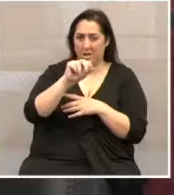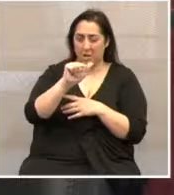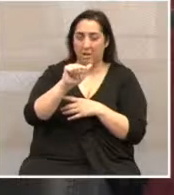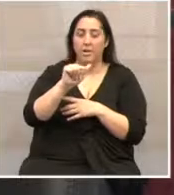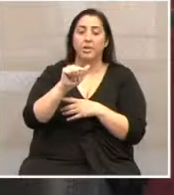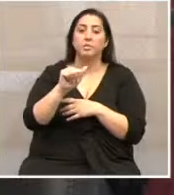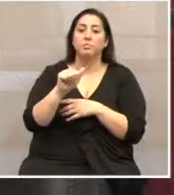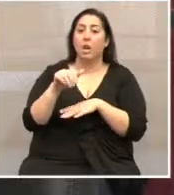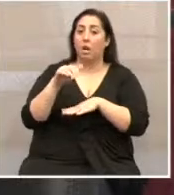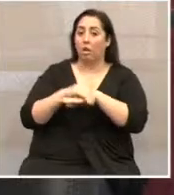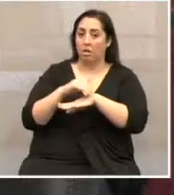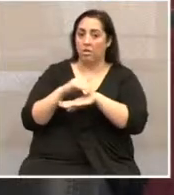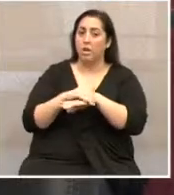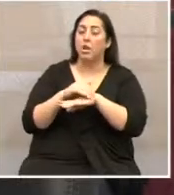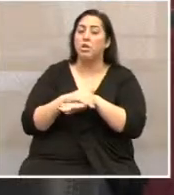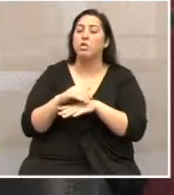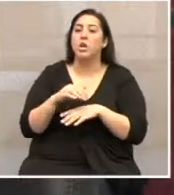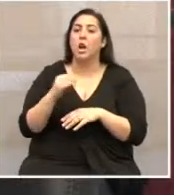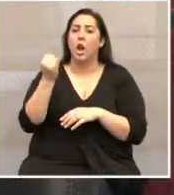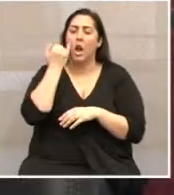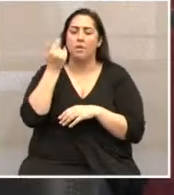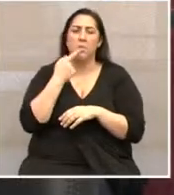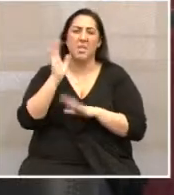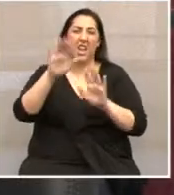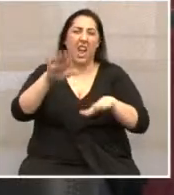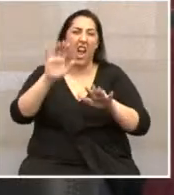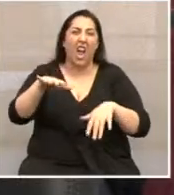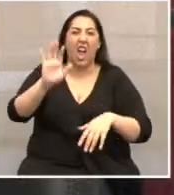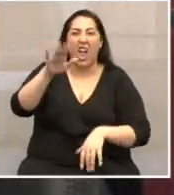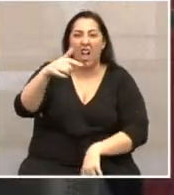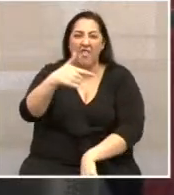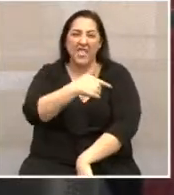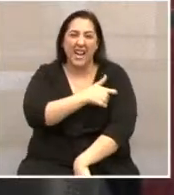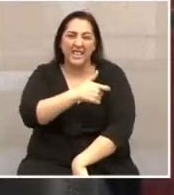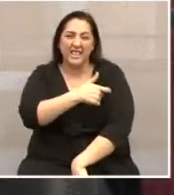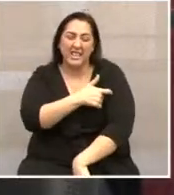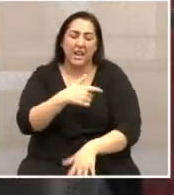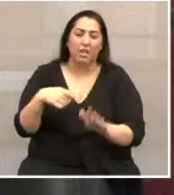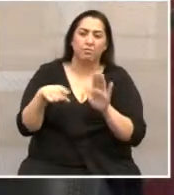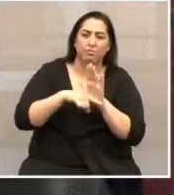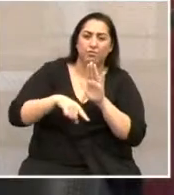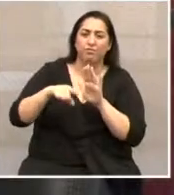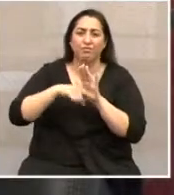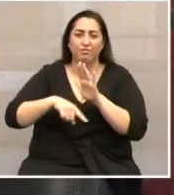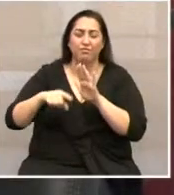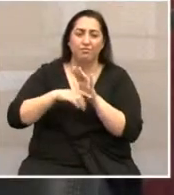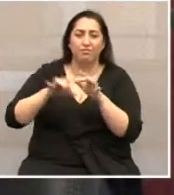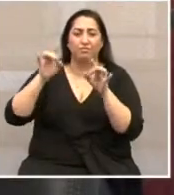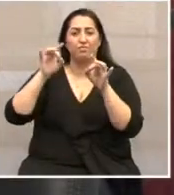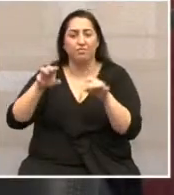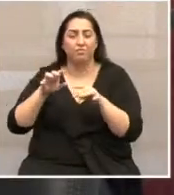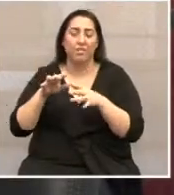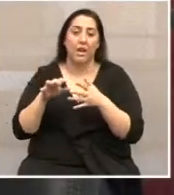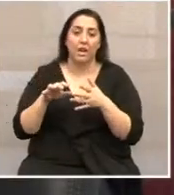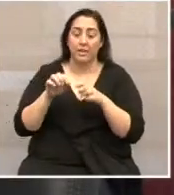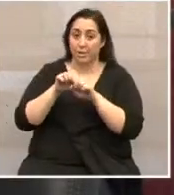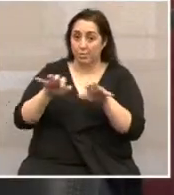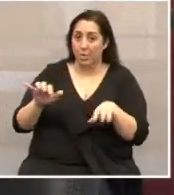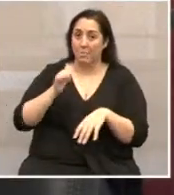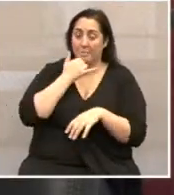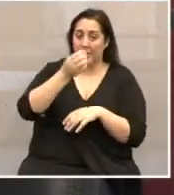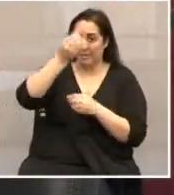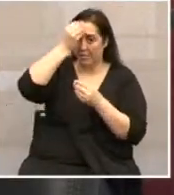language, a post that's decrying vaccines and spreading misinformation and disinformation